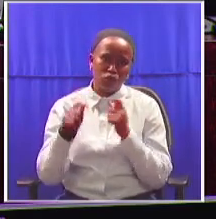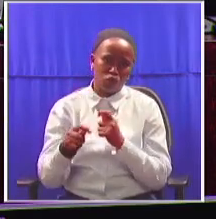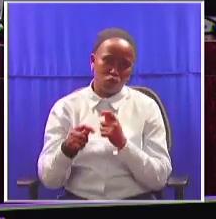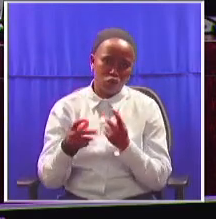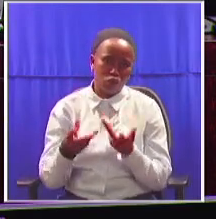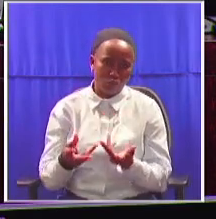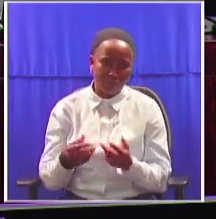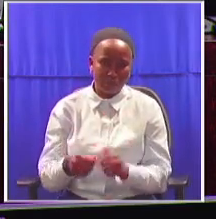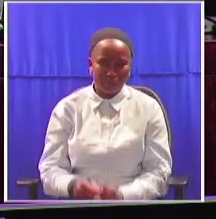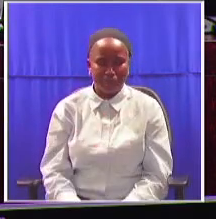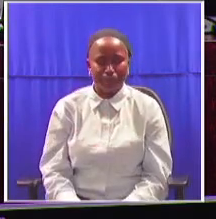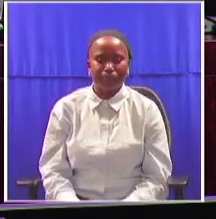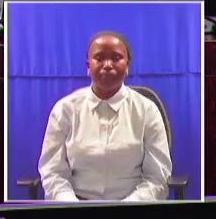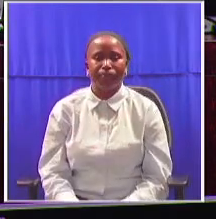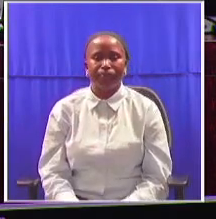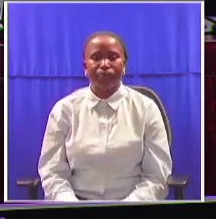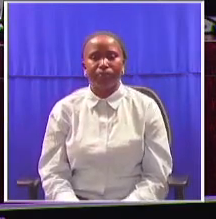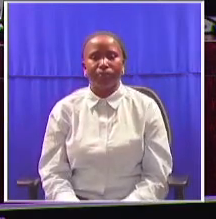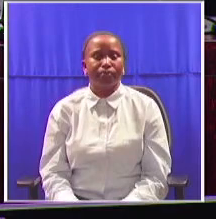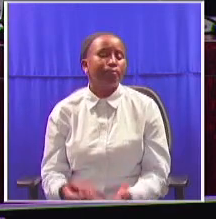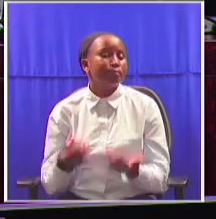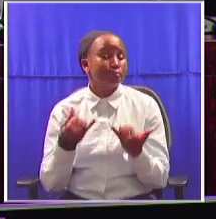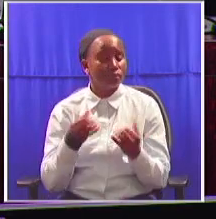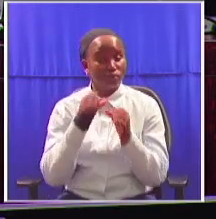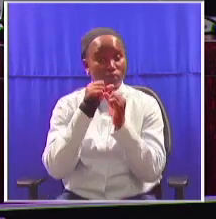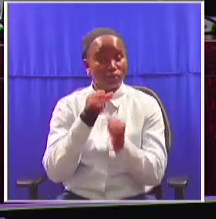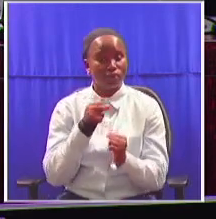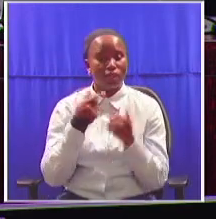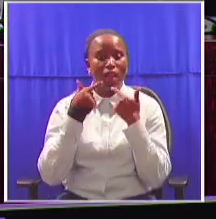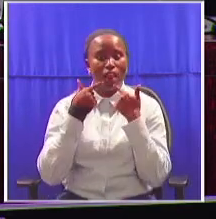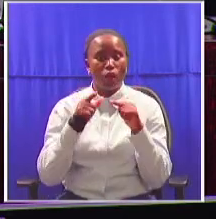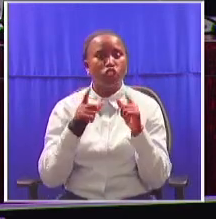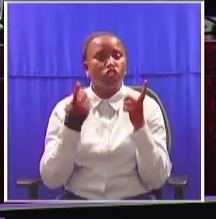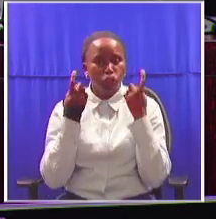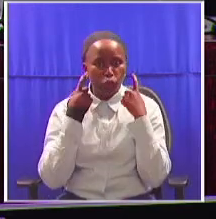Siphethe ubunzima obukhulu kakhulu